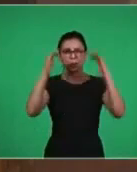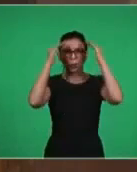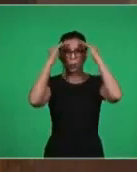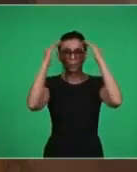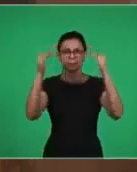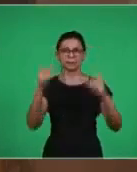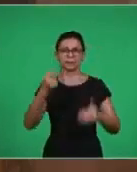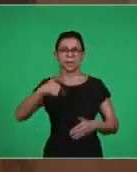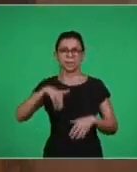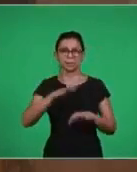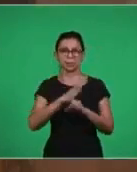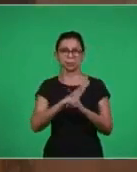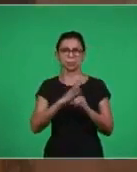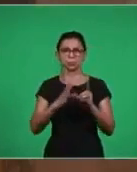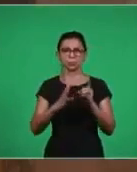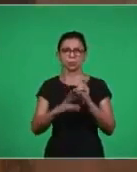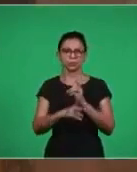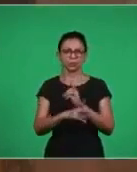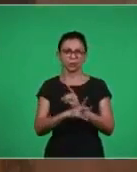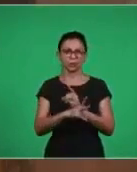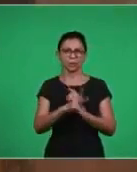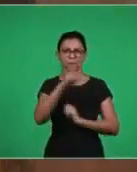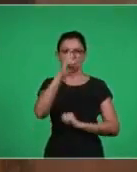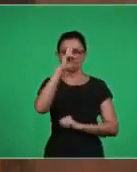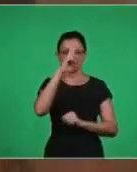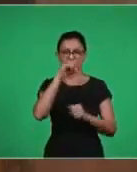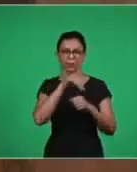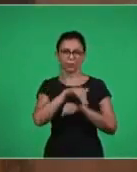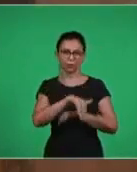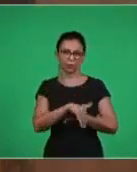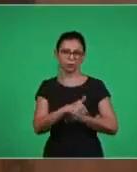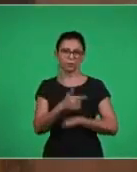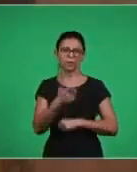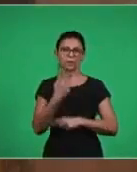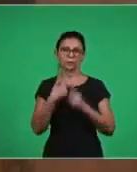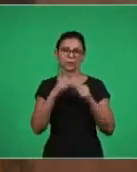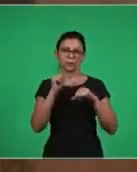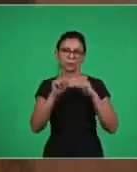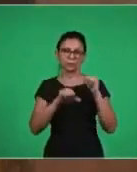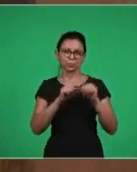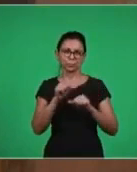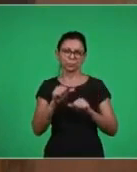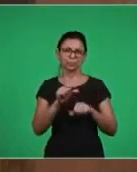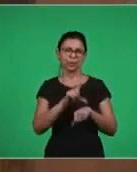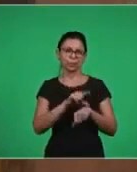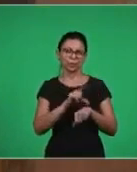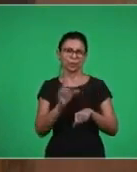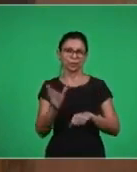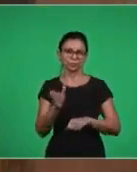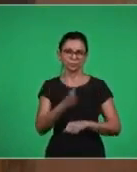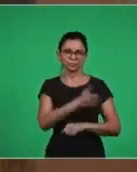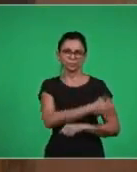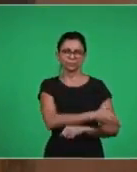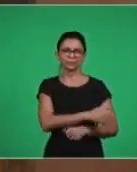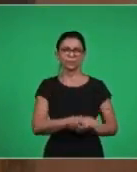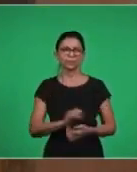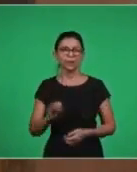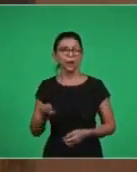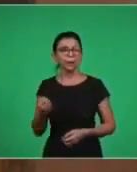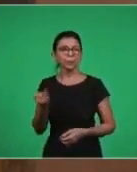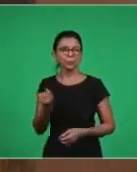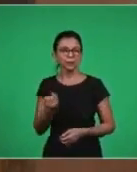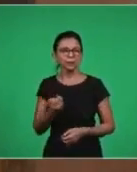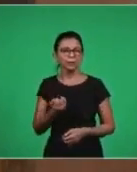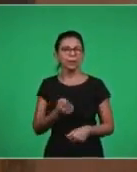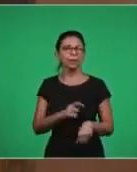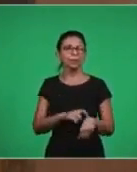the video servers. Hey, my brethren, we have a couple of questions. We're going to just introduce a few to so